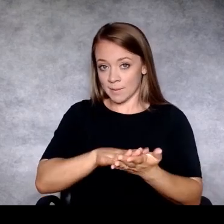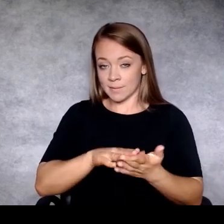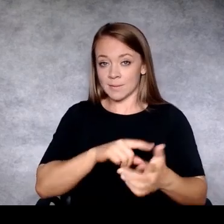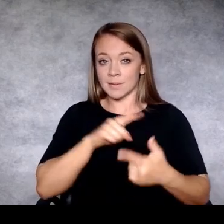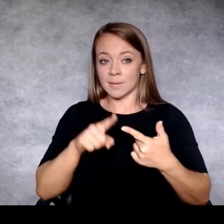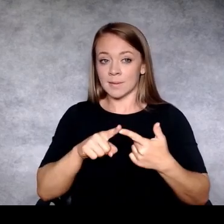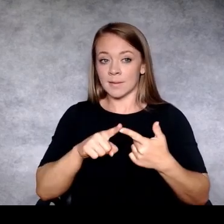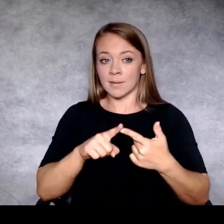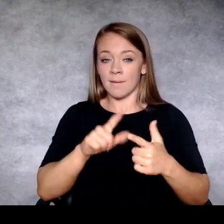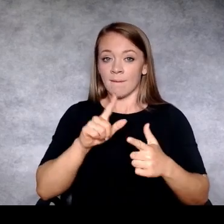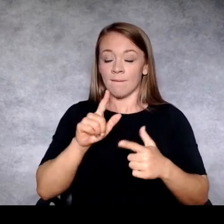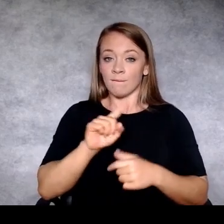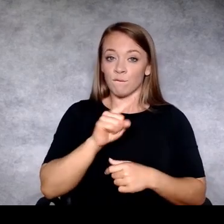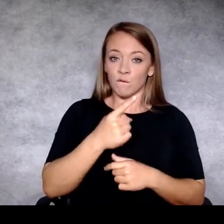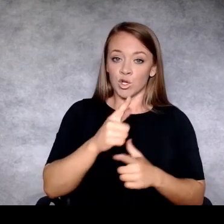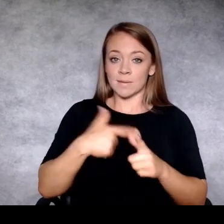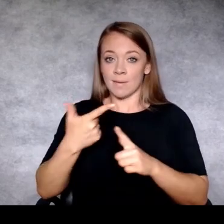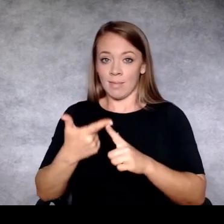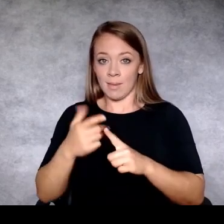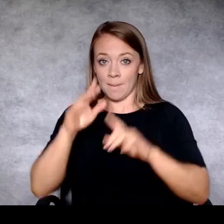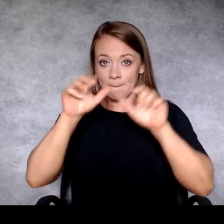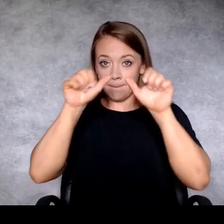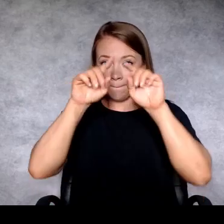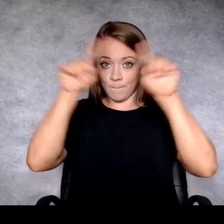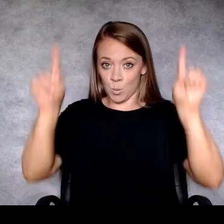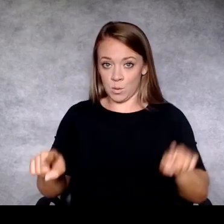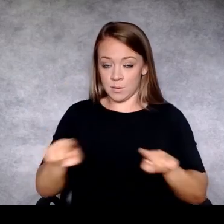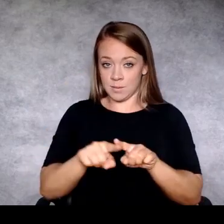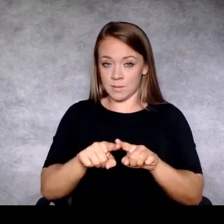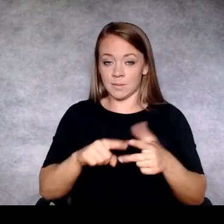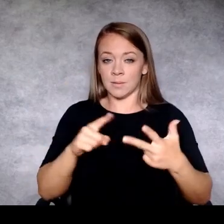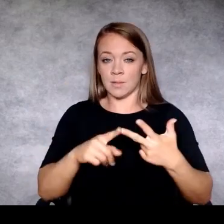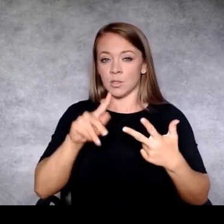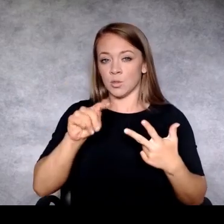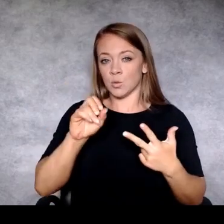praise, first then boards, and token systems.